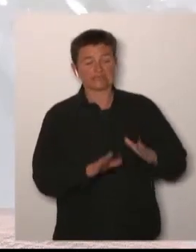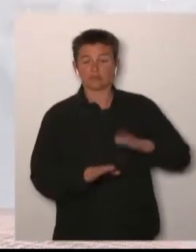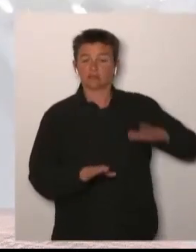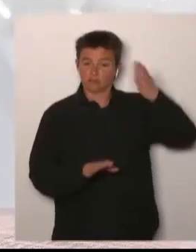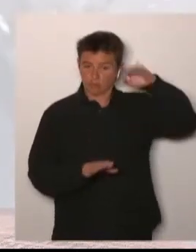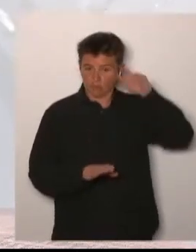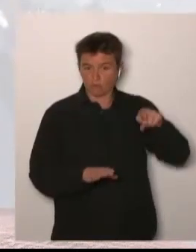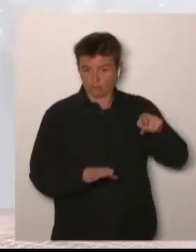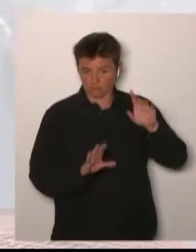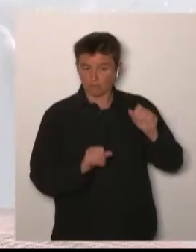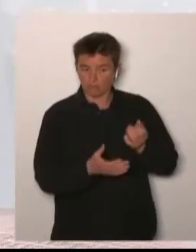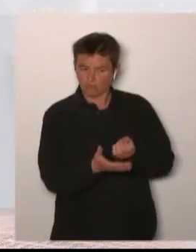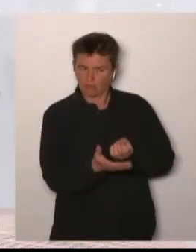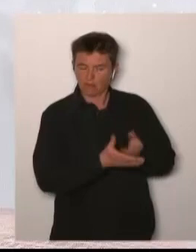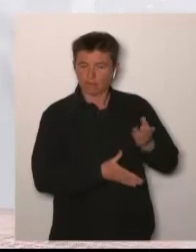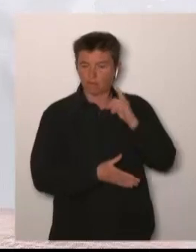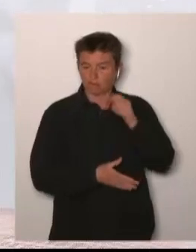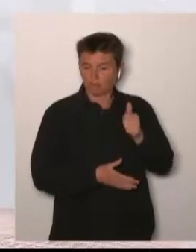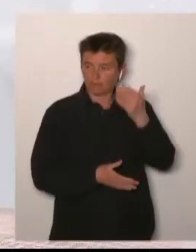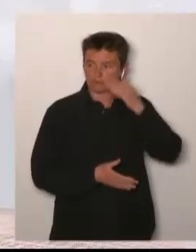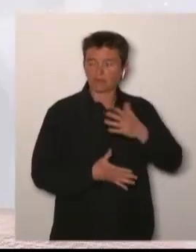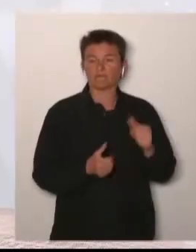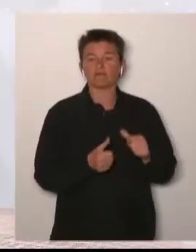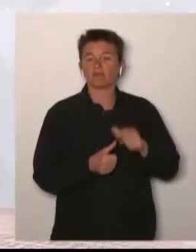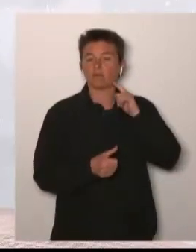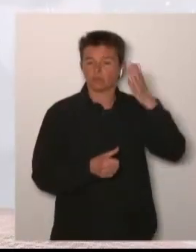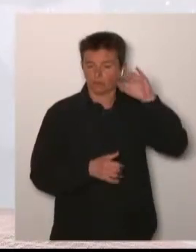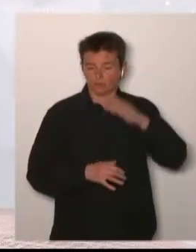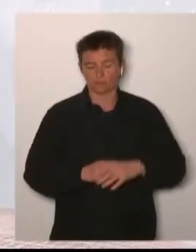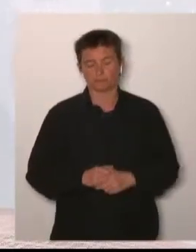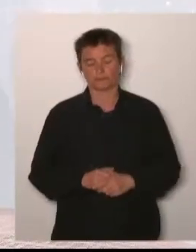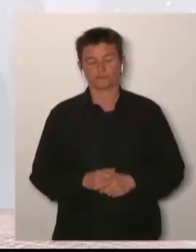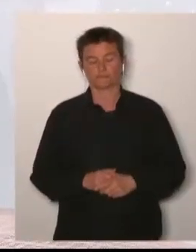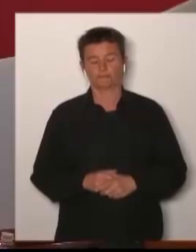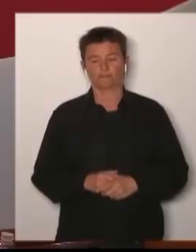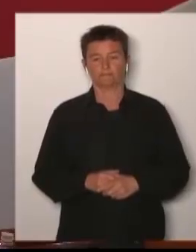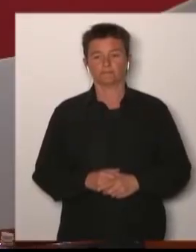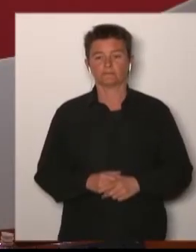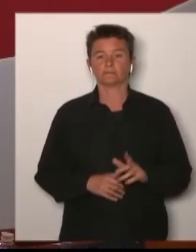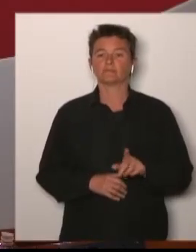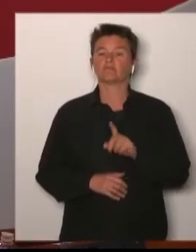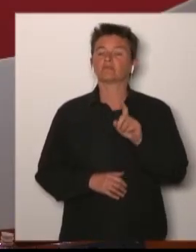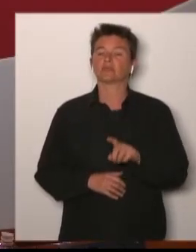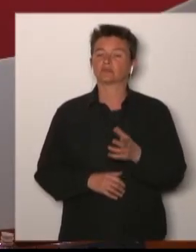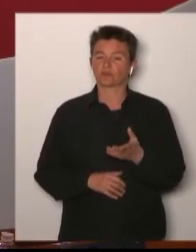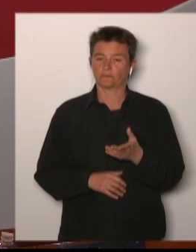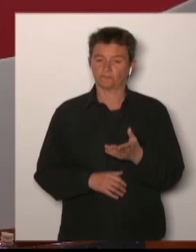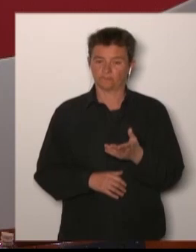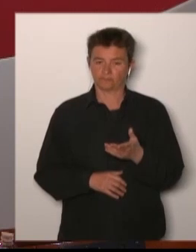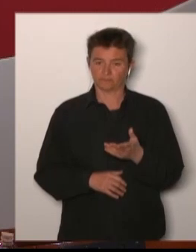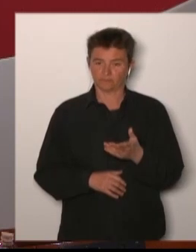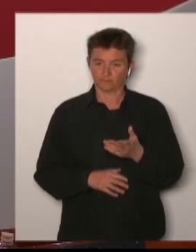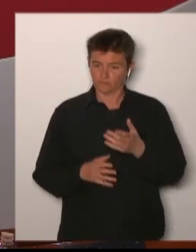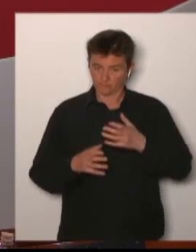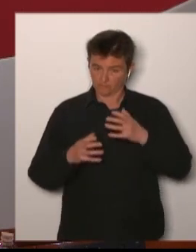European level and what could be better addressed at national level. If you want more of John and Joanna, you'll have to be with us tomorrow